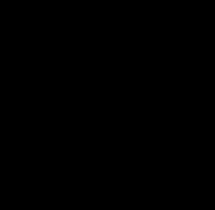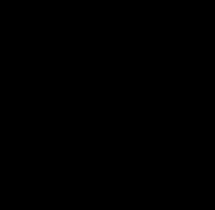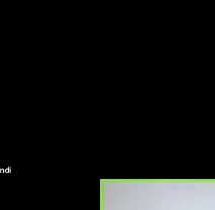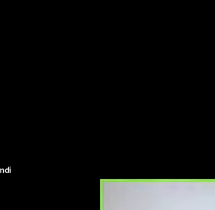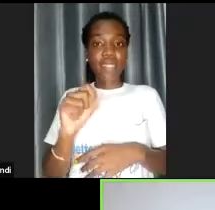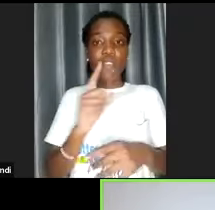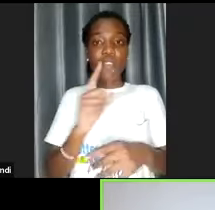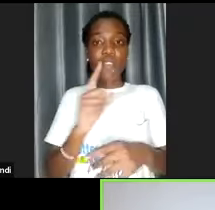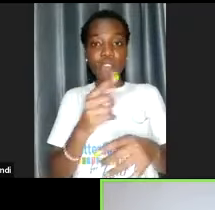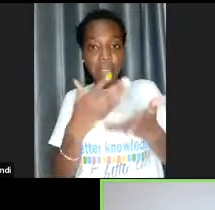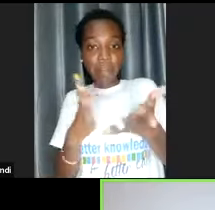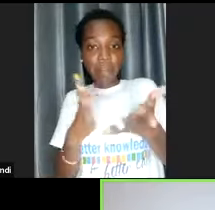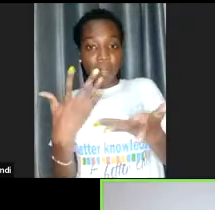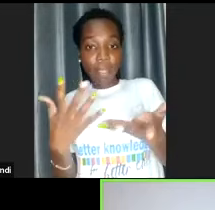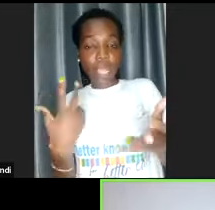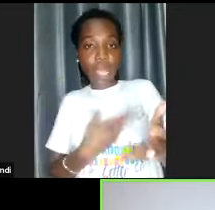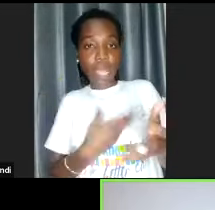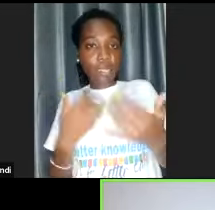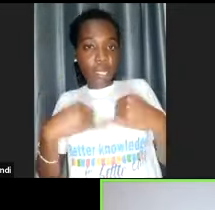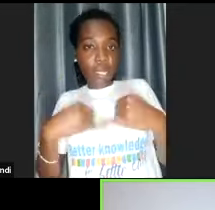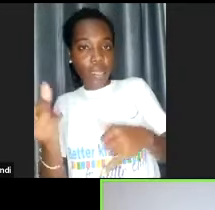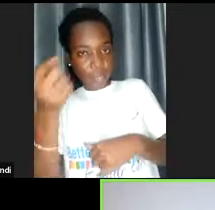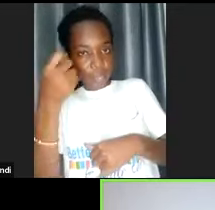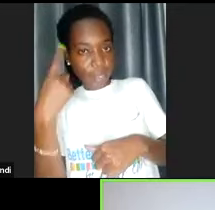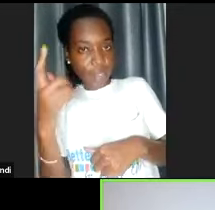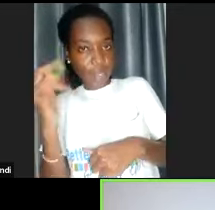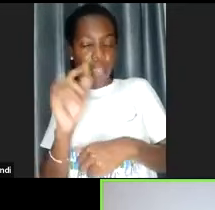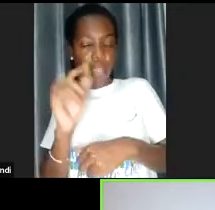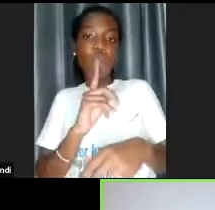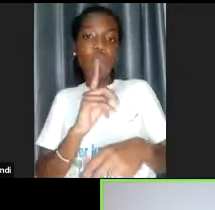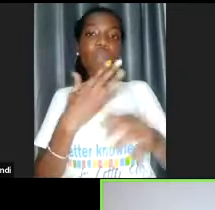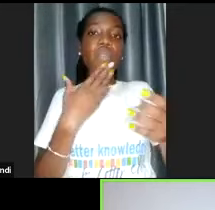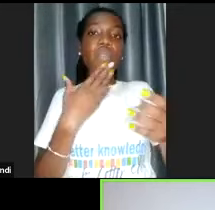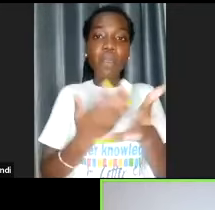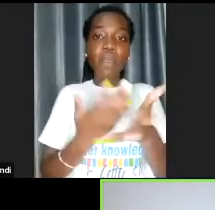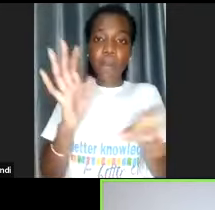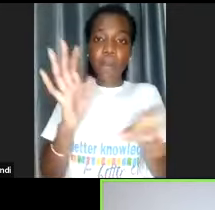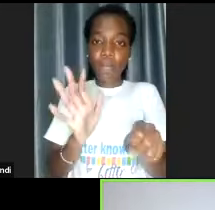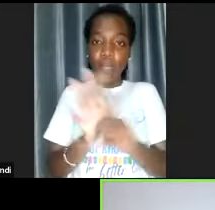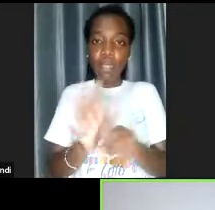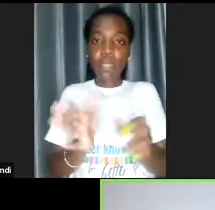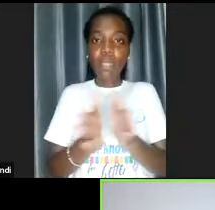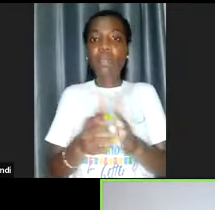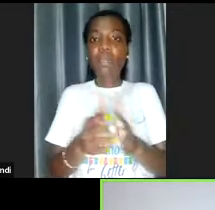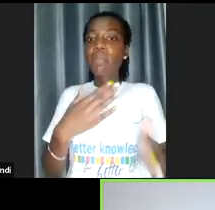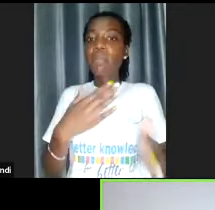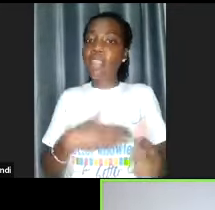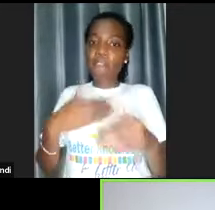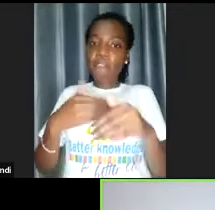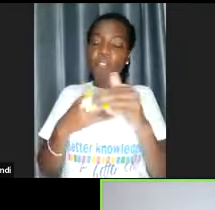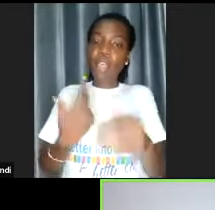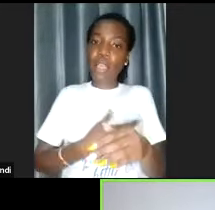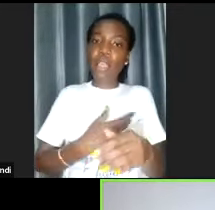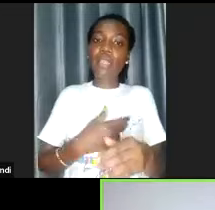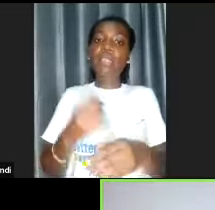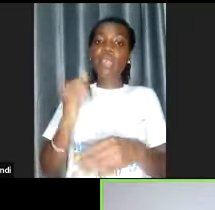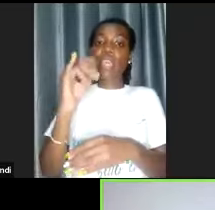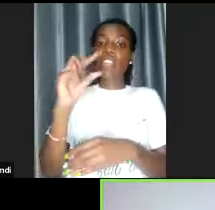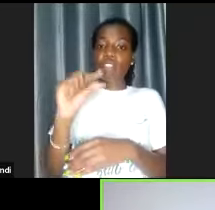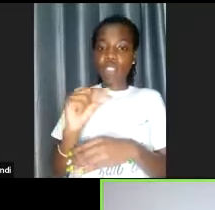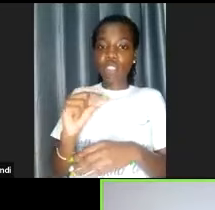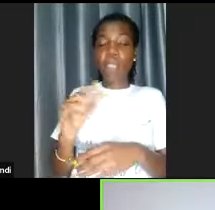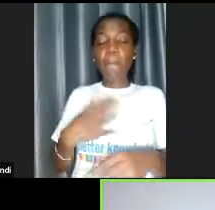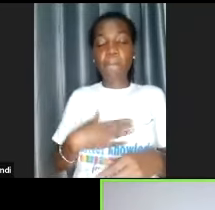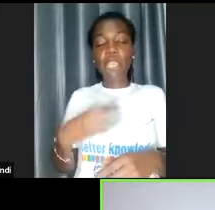what we will be trying to understand. So, asanteni sana, and please follow us on Instagram. Oh yeah, I forgot to say, I am your host,